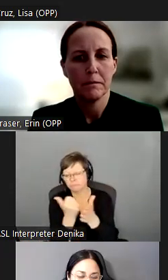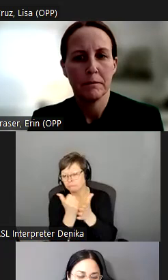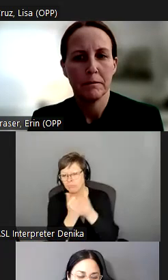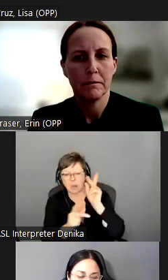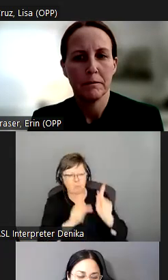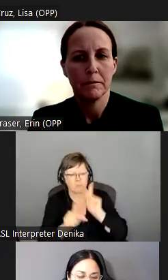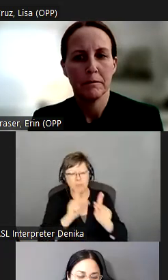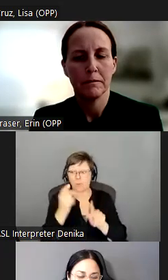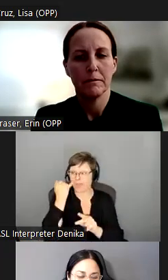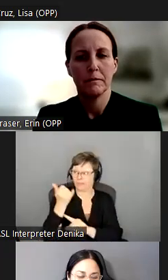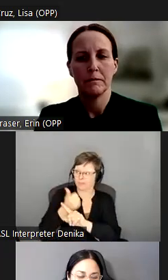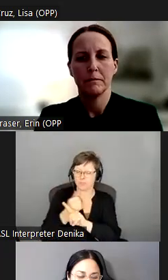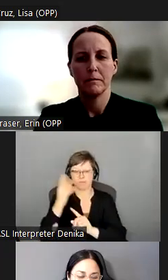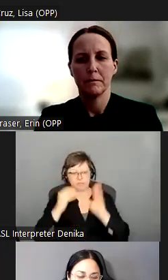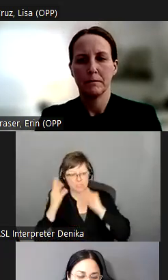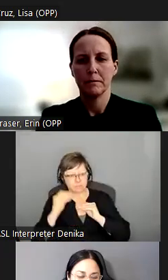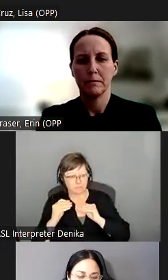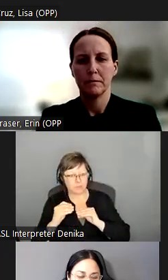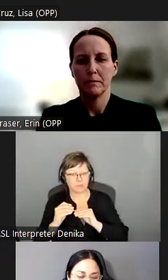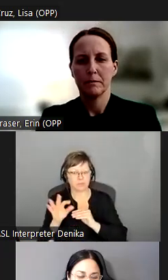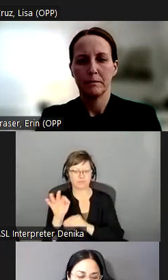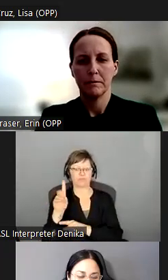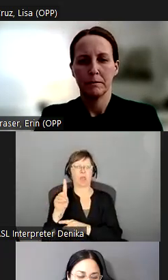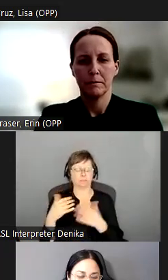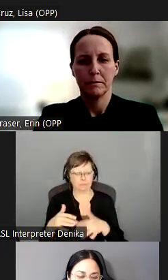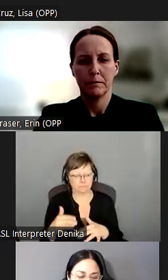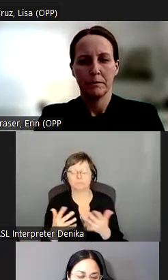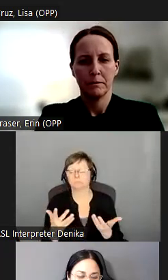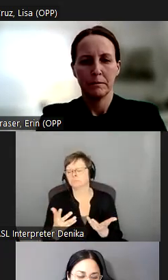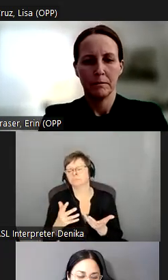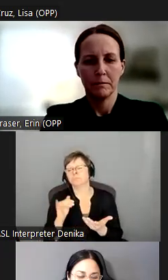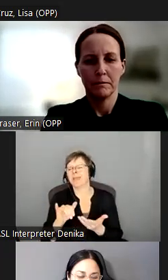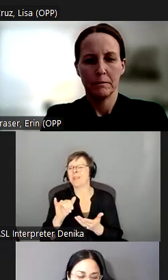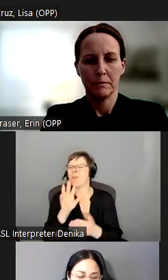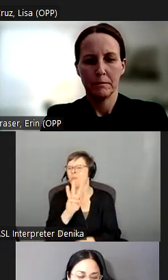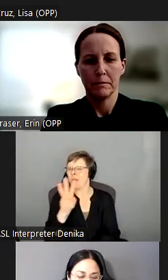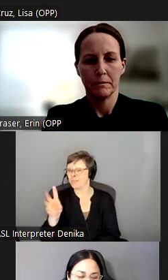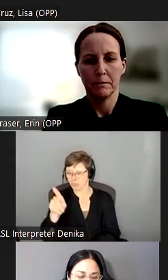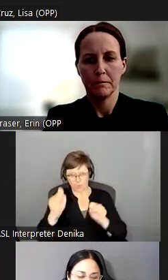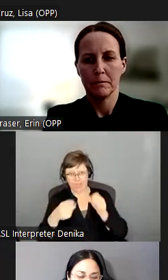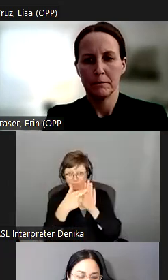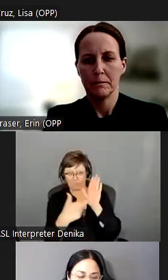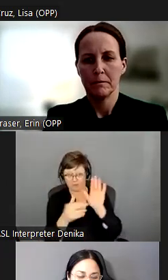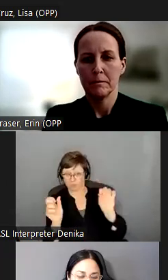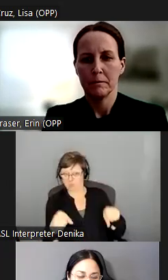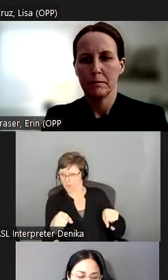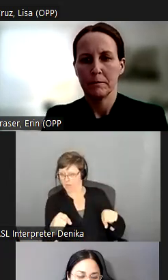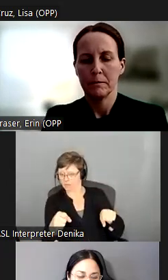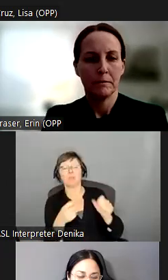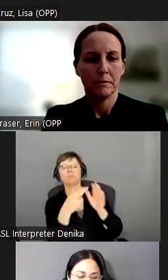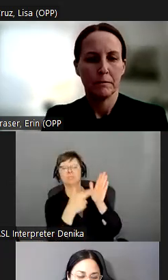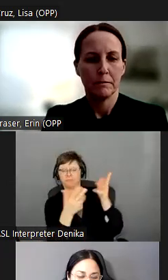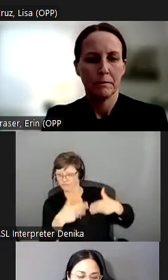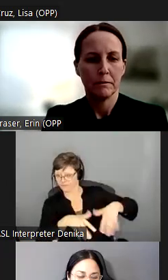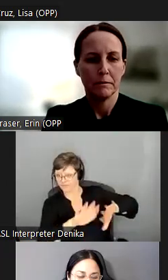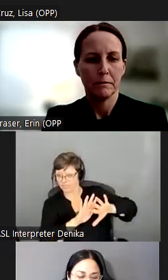fraud from the Pro Bono Ontario. So if you look at our, go to the website and register. After you register, we'll